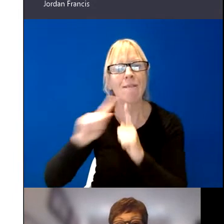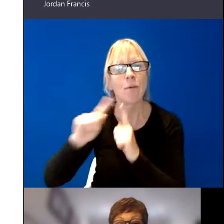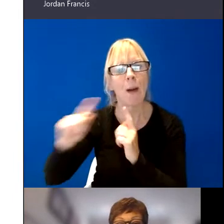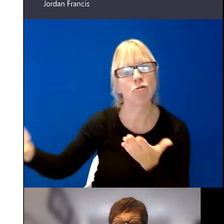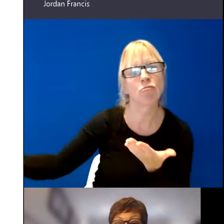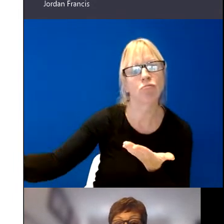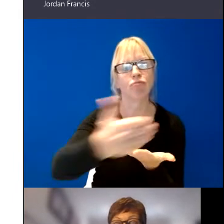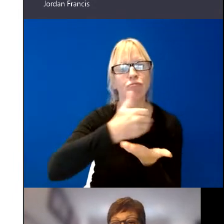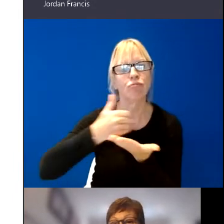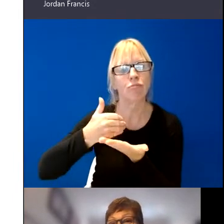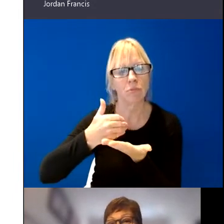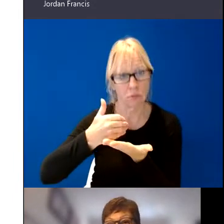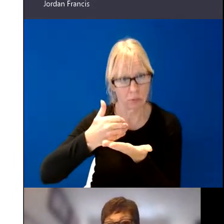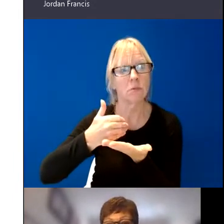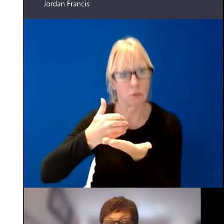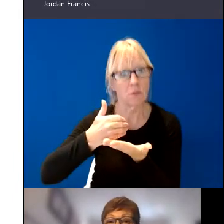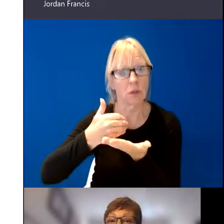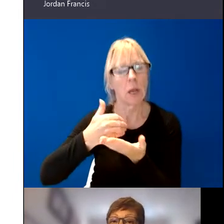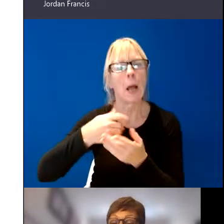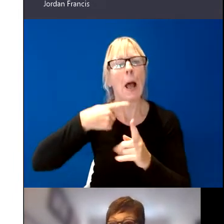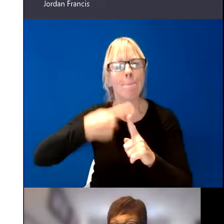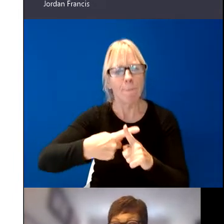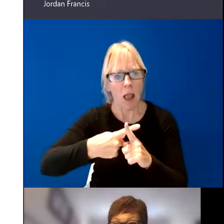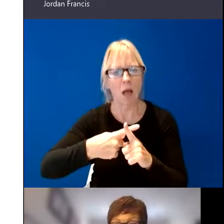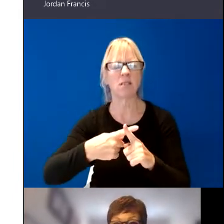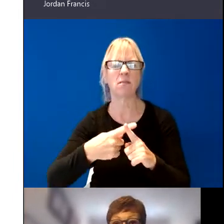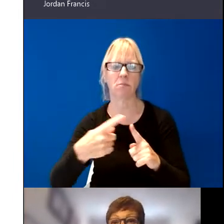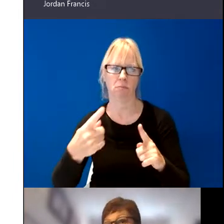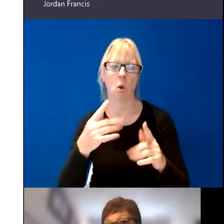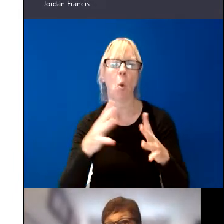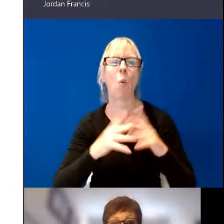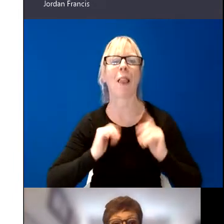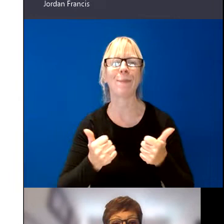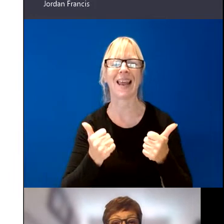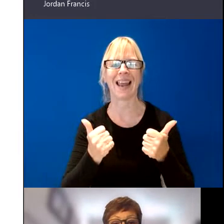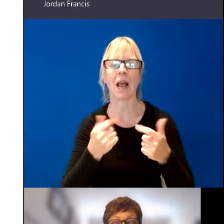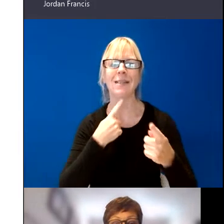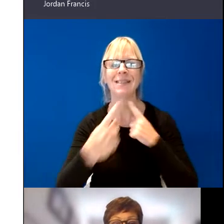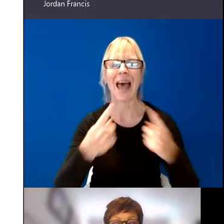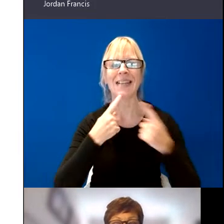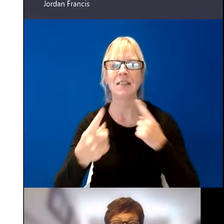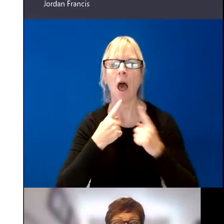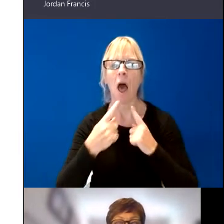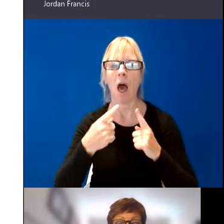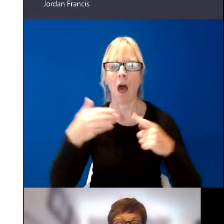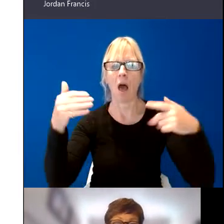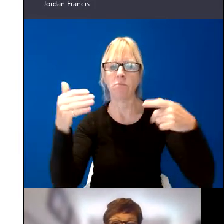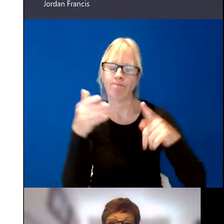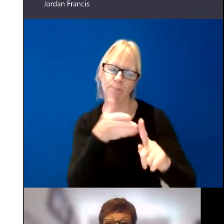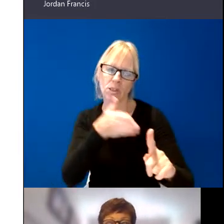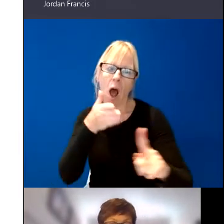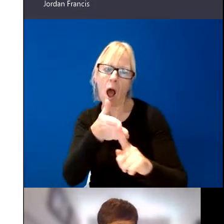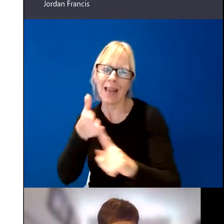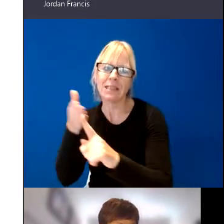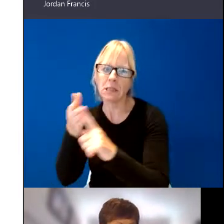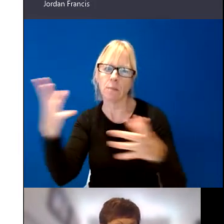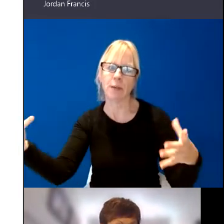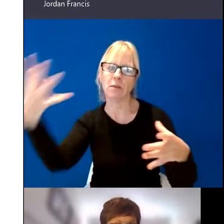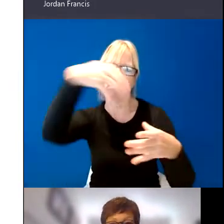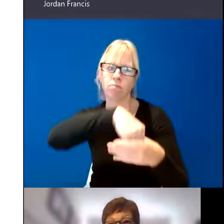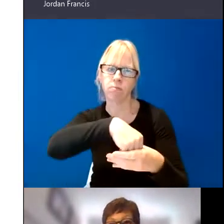looked at health and wellbeing indicators and data that will also add value to the community health profile. And we've